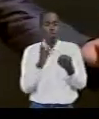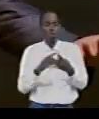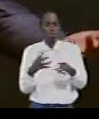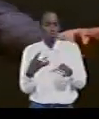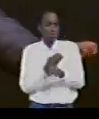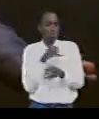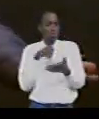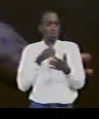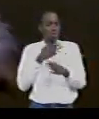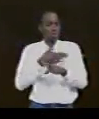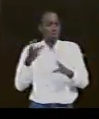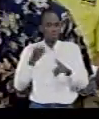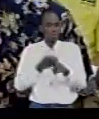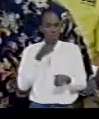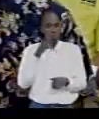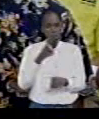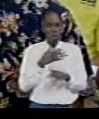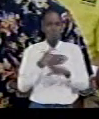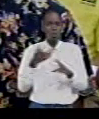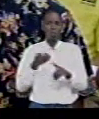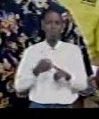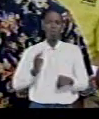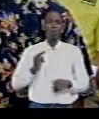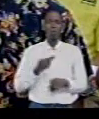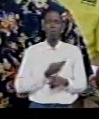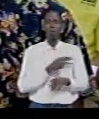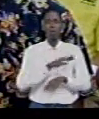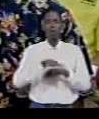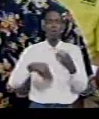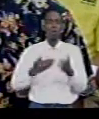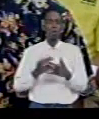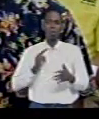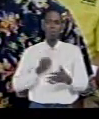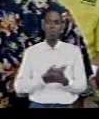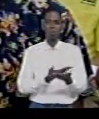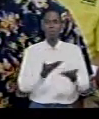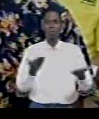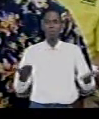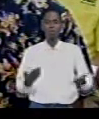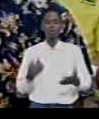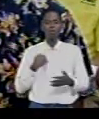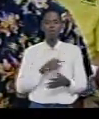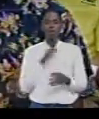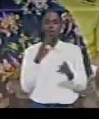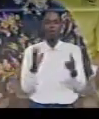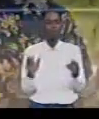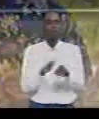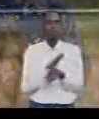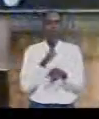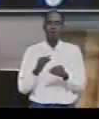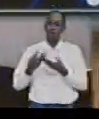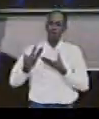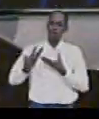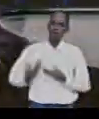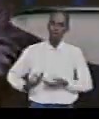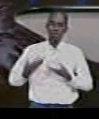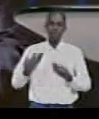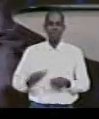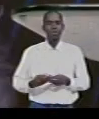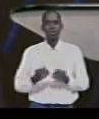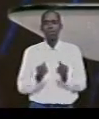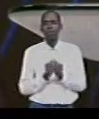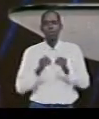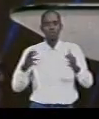away from you, away from us. And all of us here were so gentle, were so nice, were so